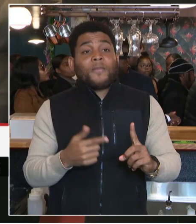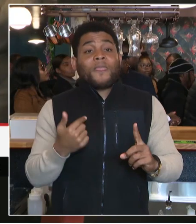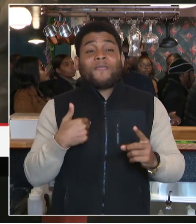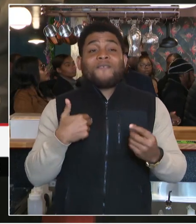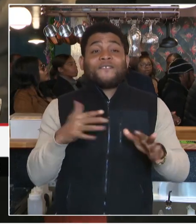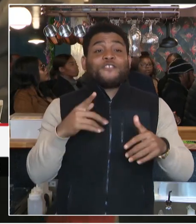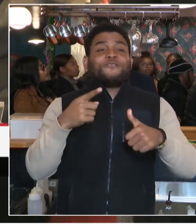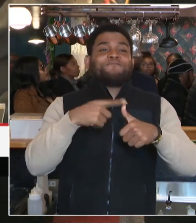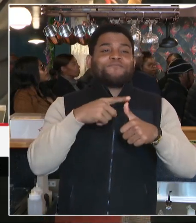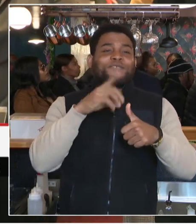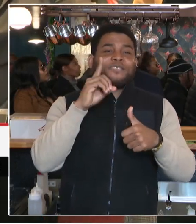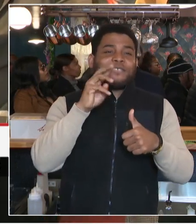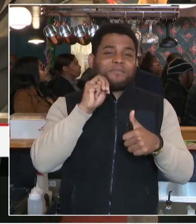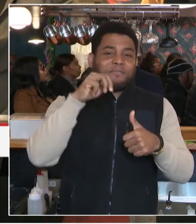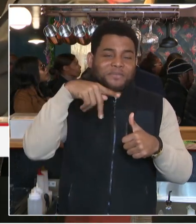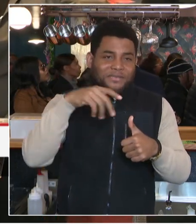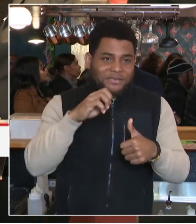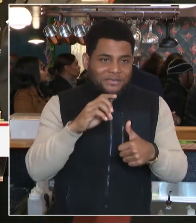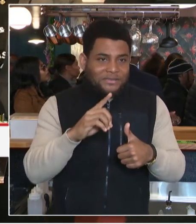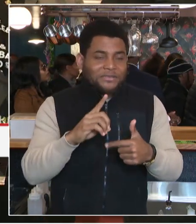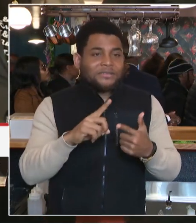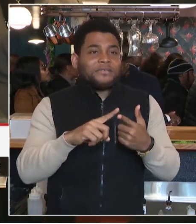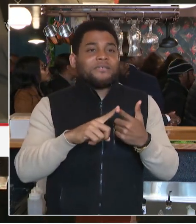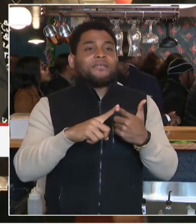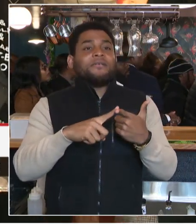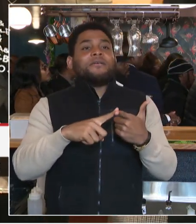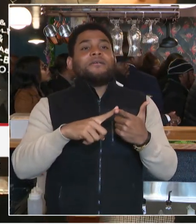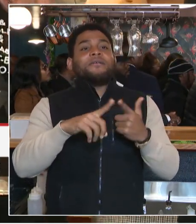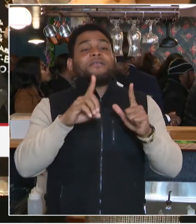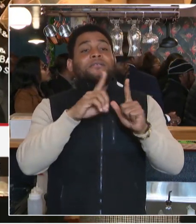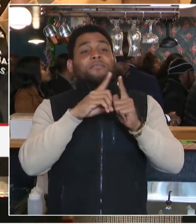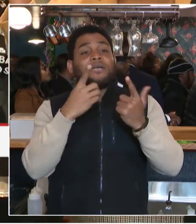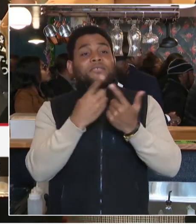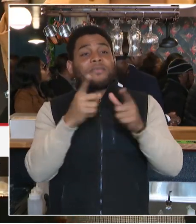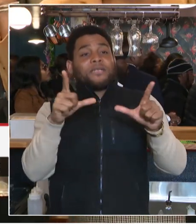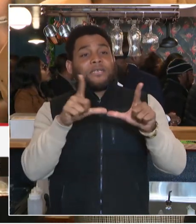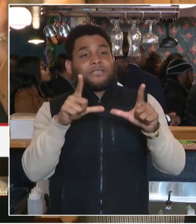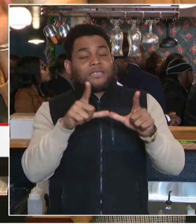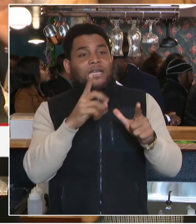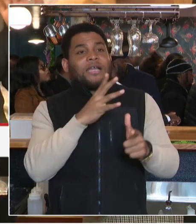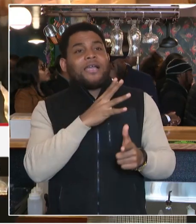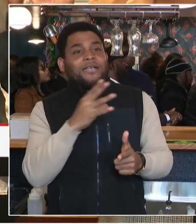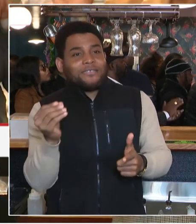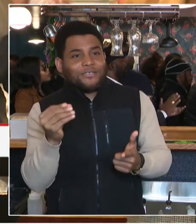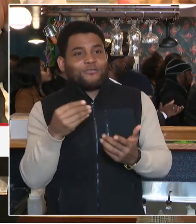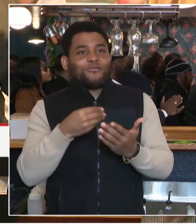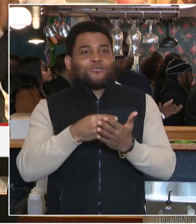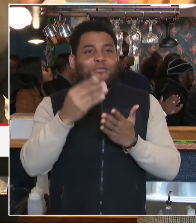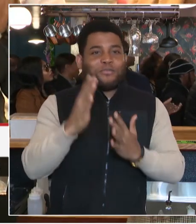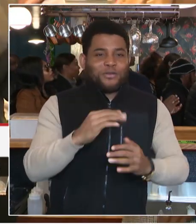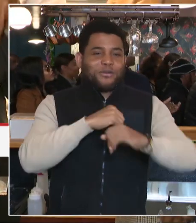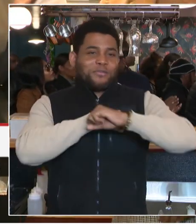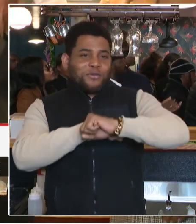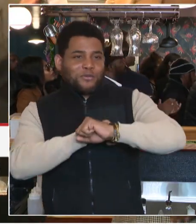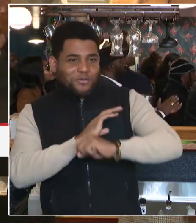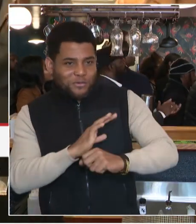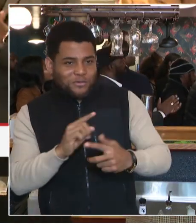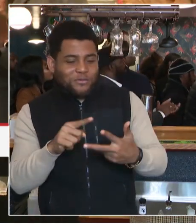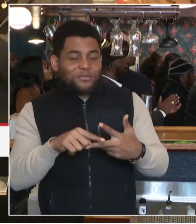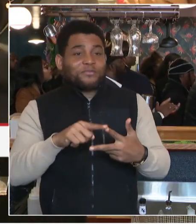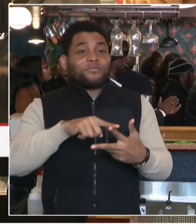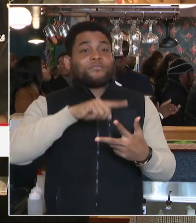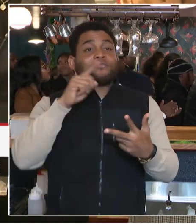also Director Tiffany Crow from the Department of Licensing and Consumer Protection, Director Phil